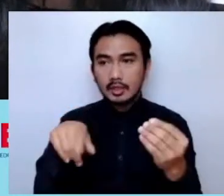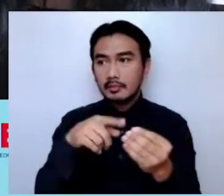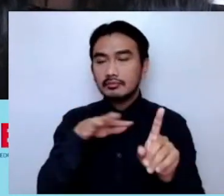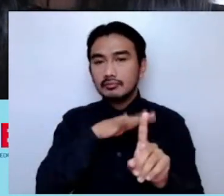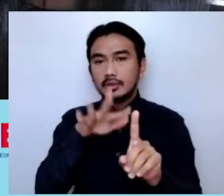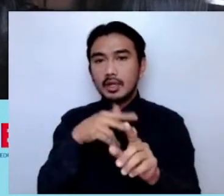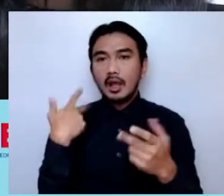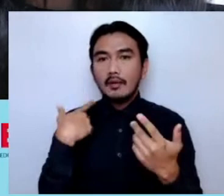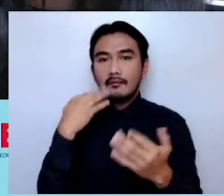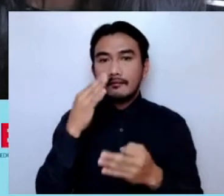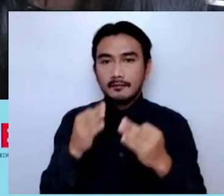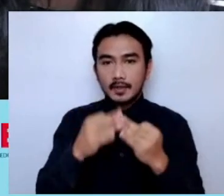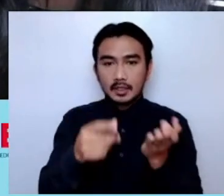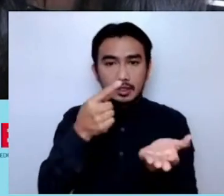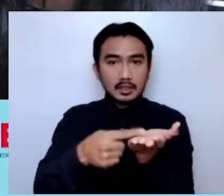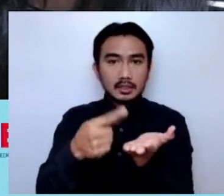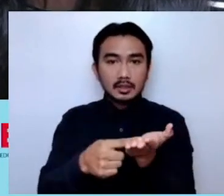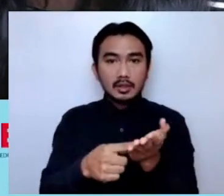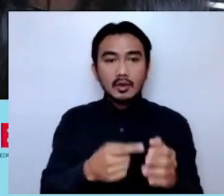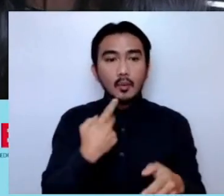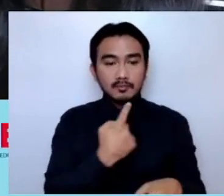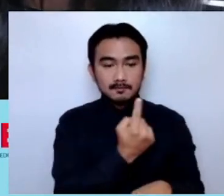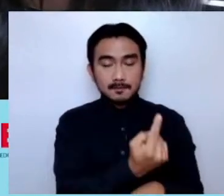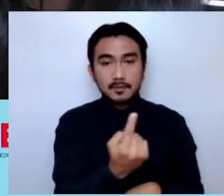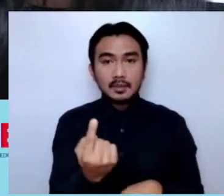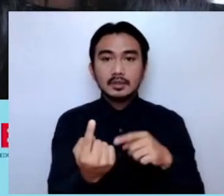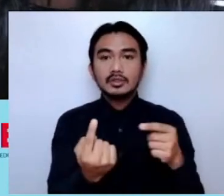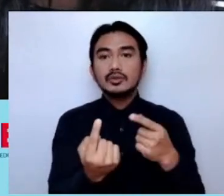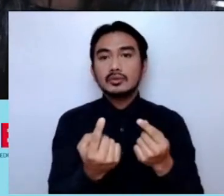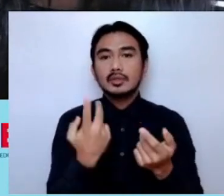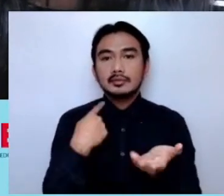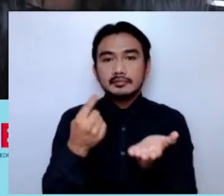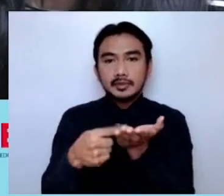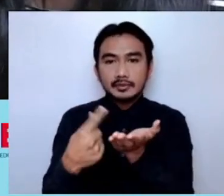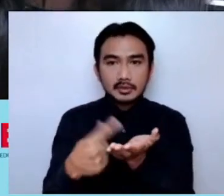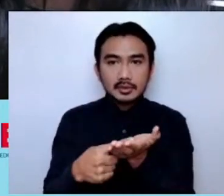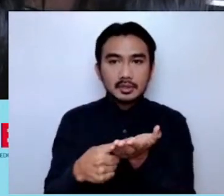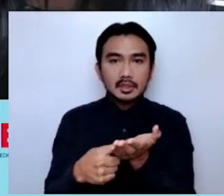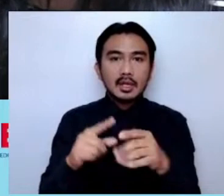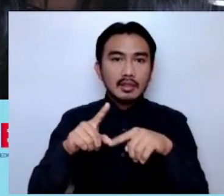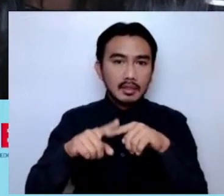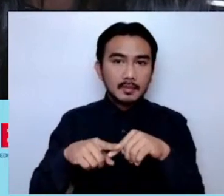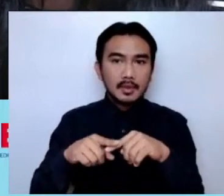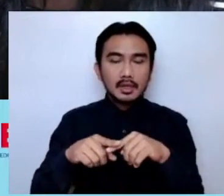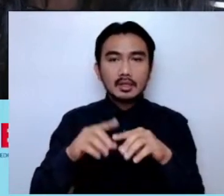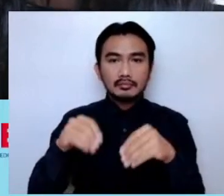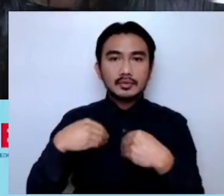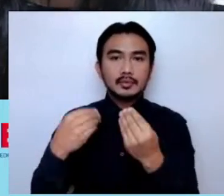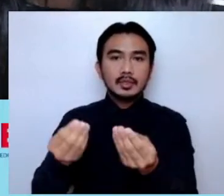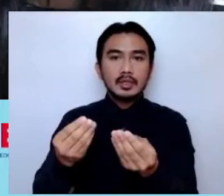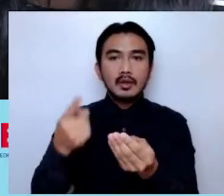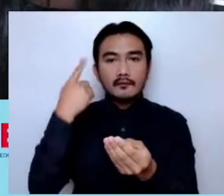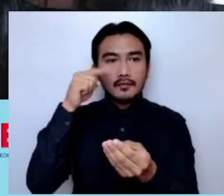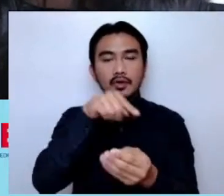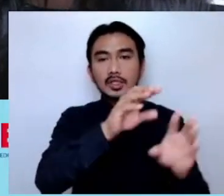each observer discusses and justifies the rating or ratings given to the observed teacher or the ratee.